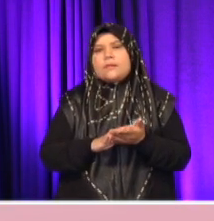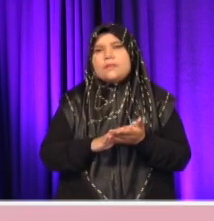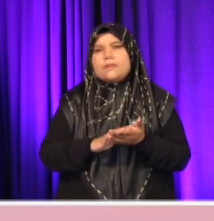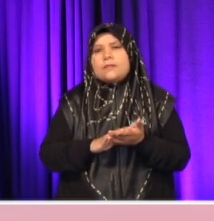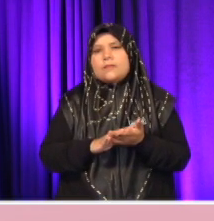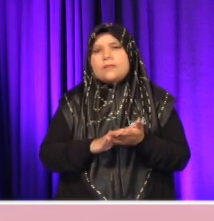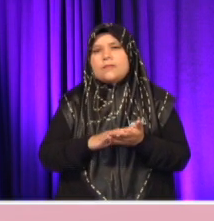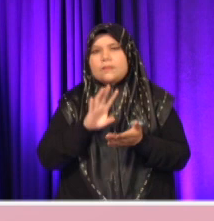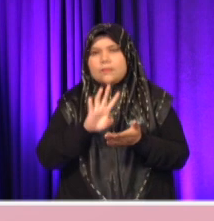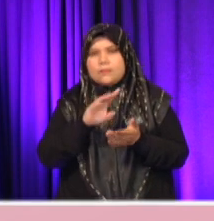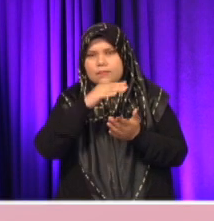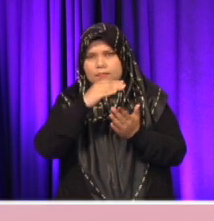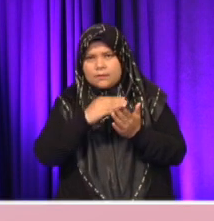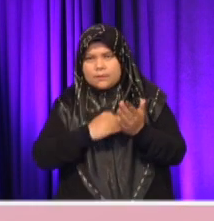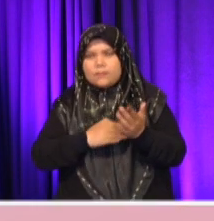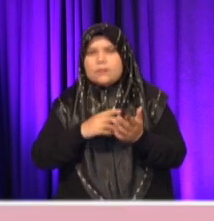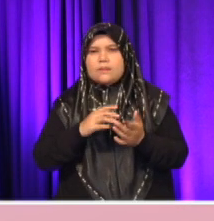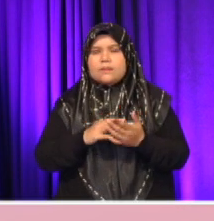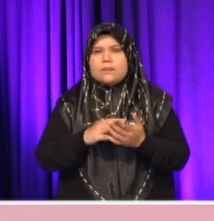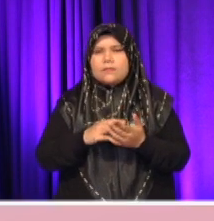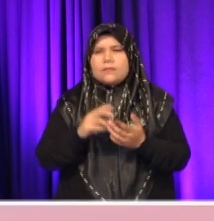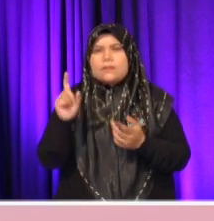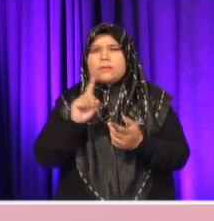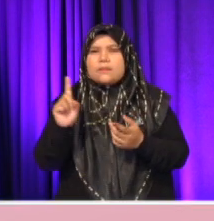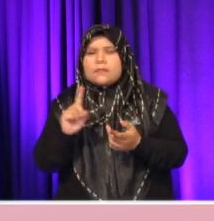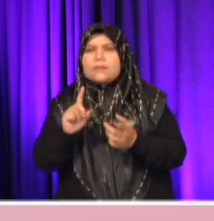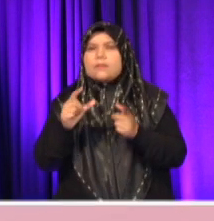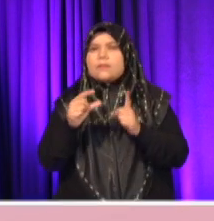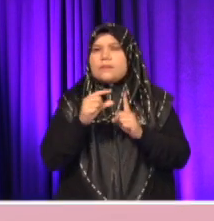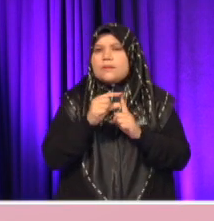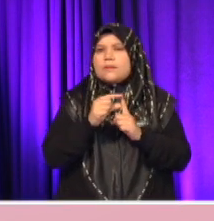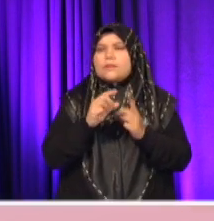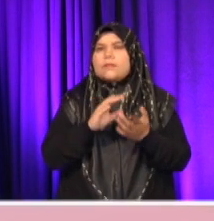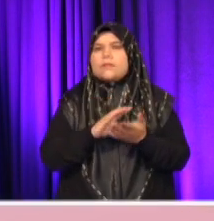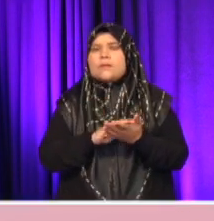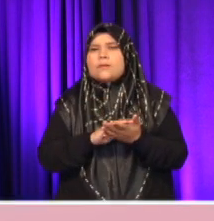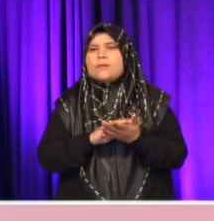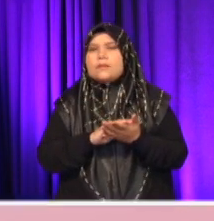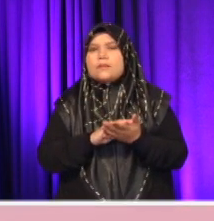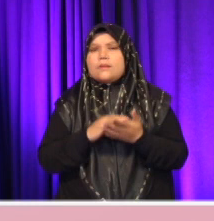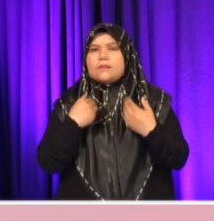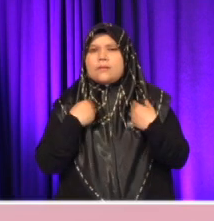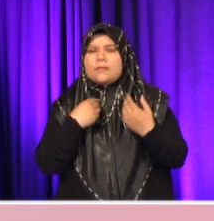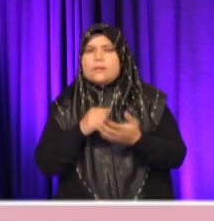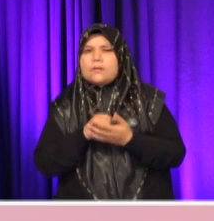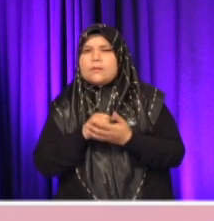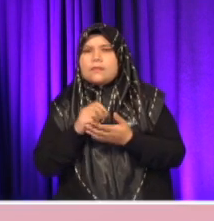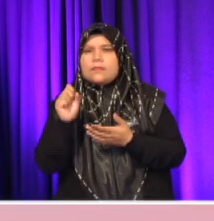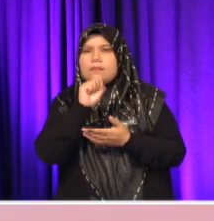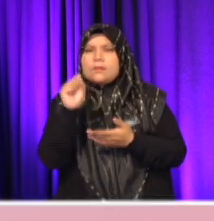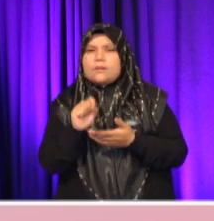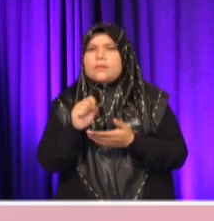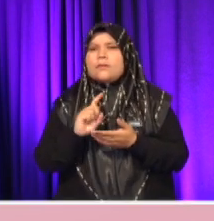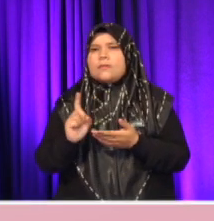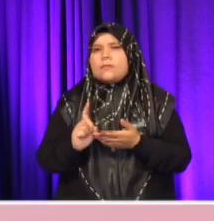read the whole text and then, guess which word would fit the best for each blank. All right? Okay, I'm not going to ask you to try this